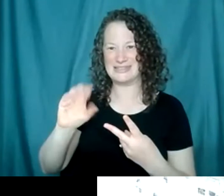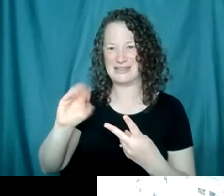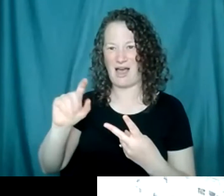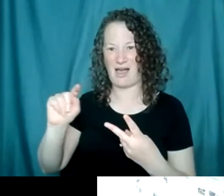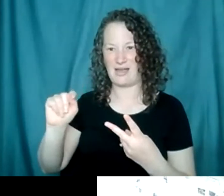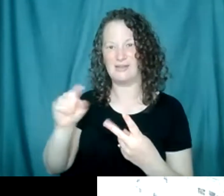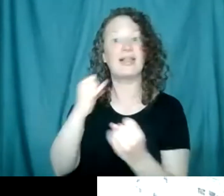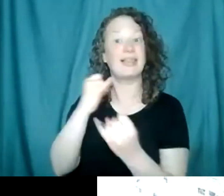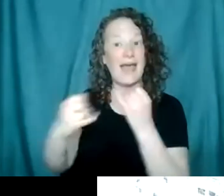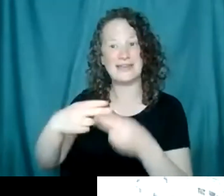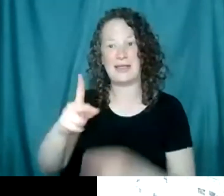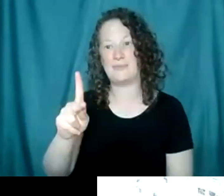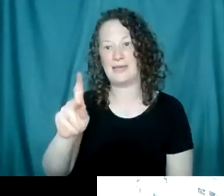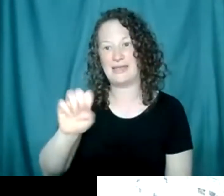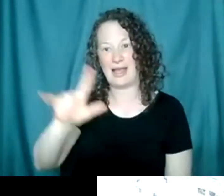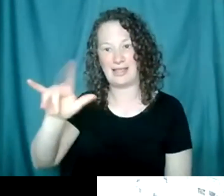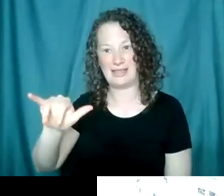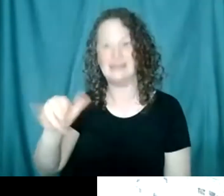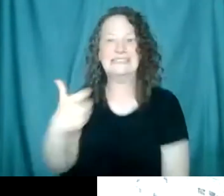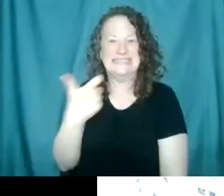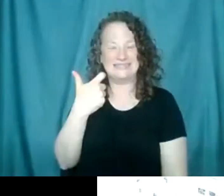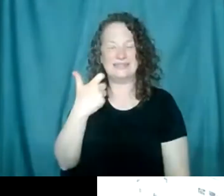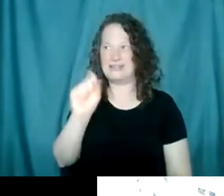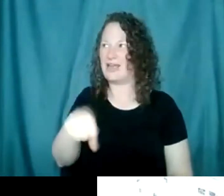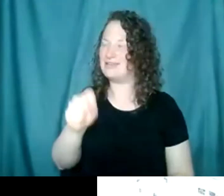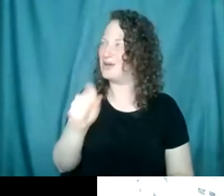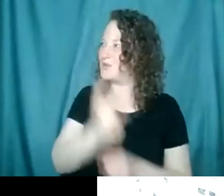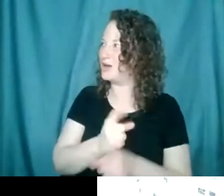Yeah, Like the last few days, yeah. Yep.